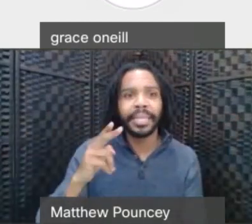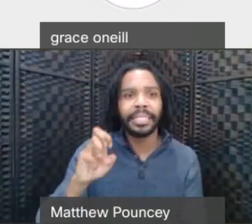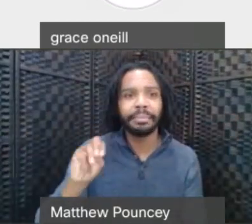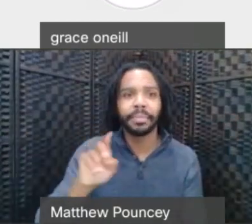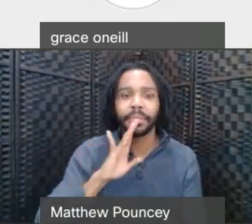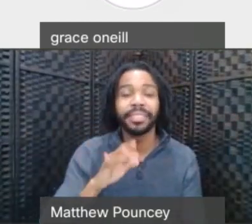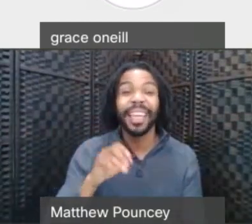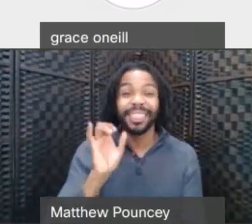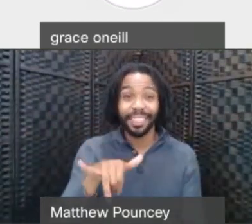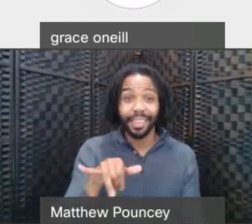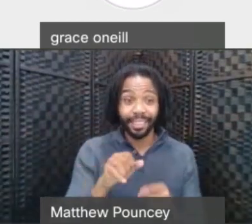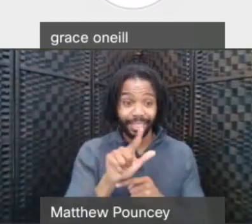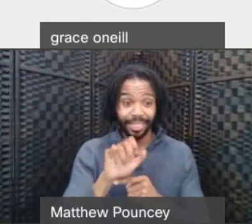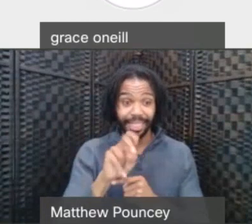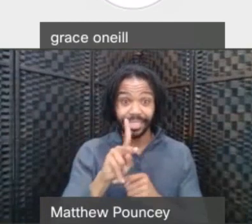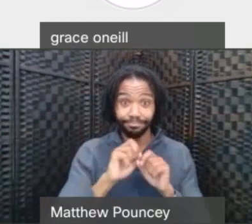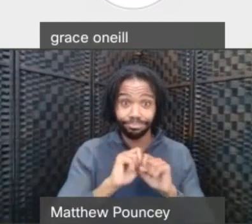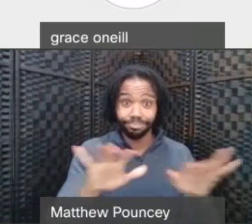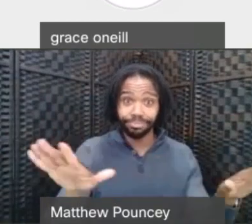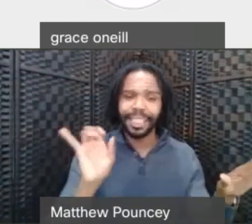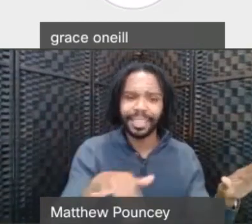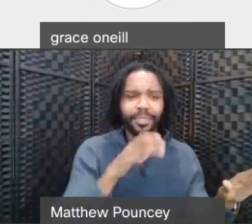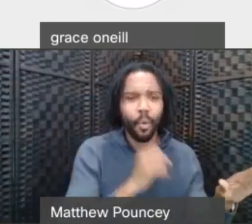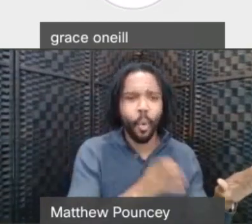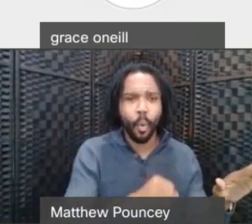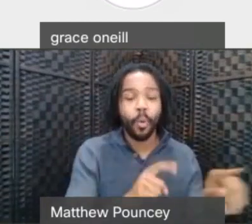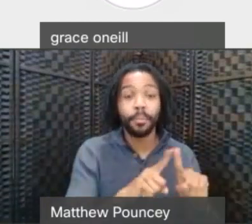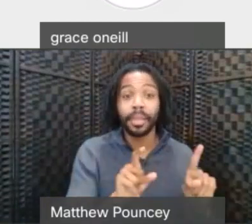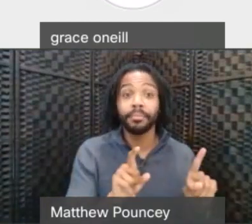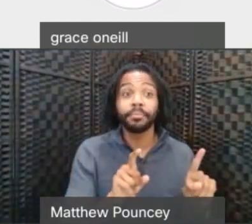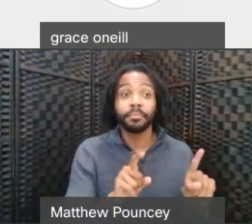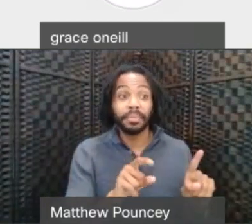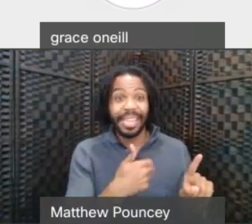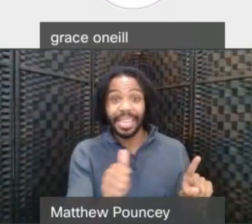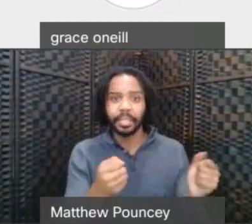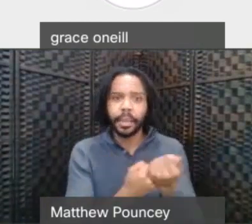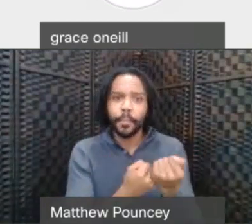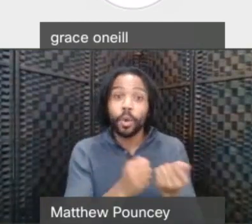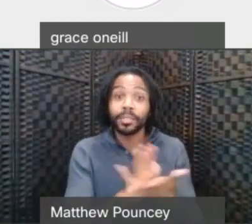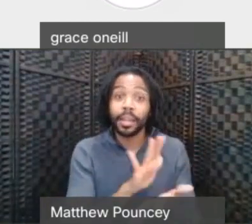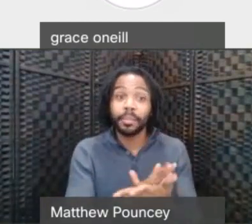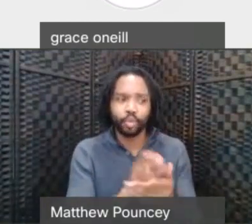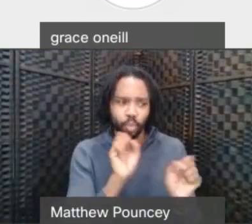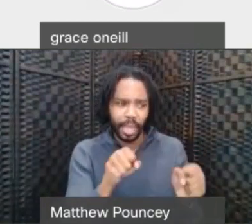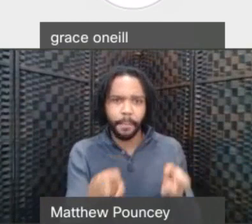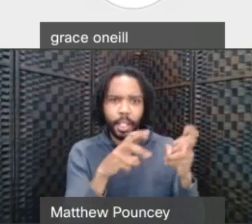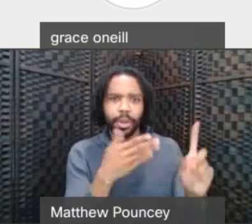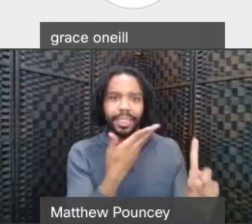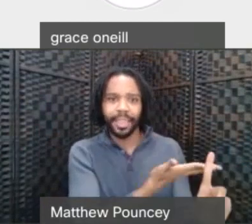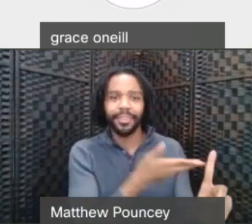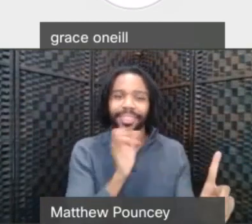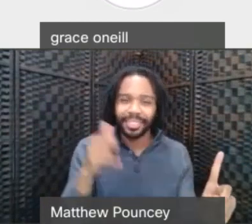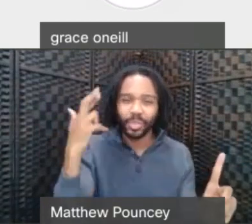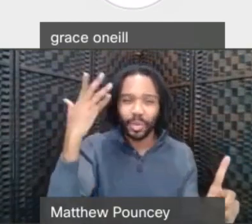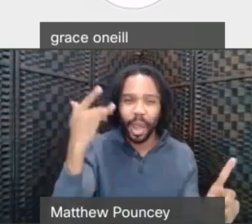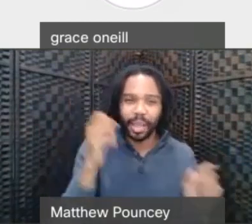but whatever the issues are open, you can upload the supporting documents there. That is the main reason. So in the new system,